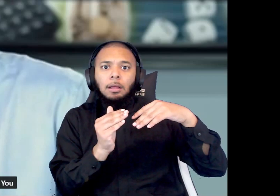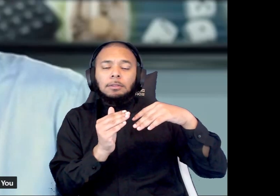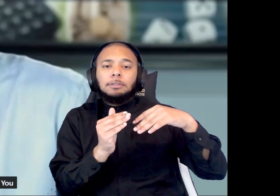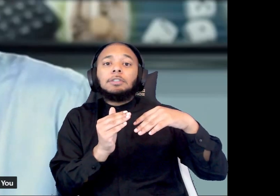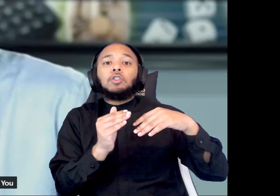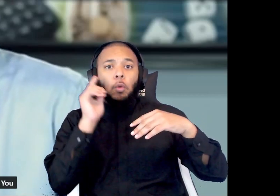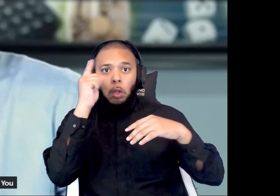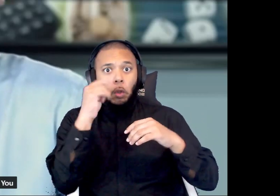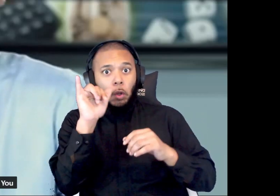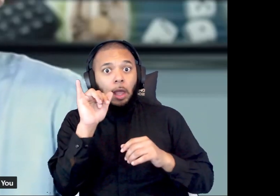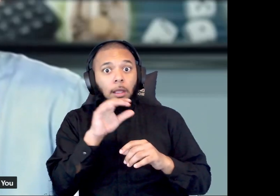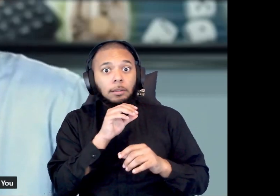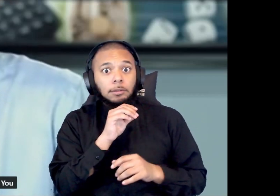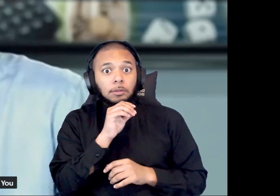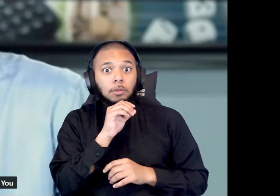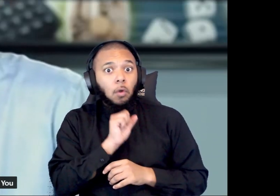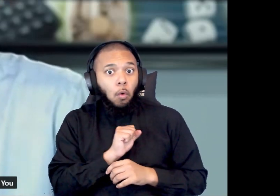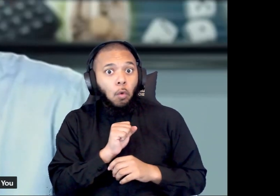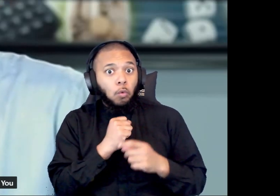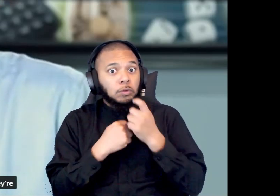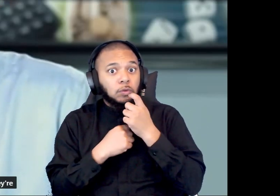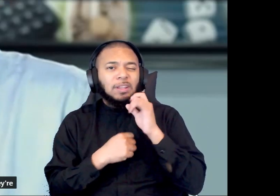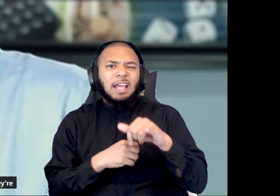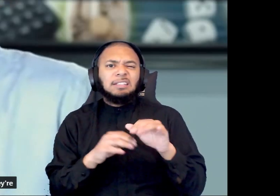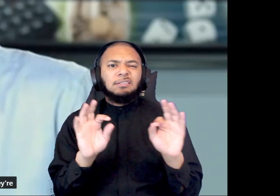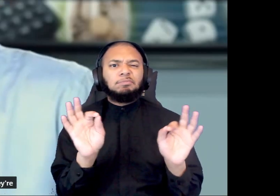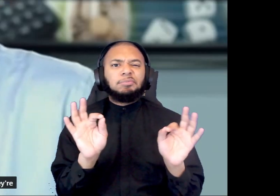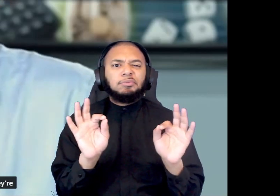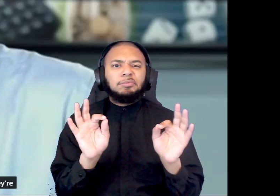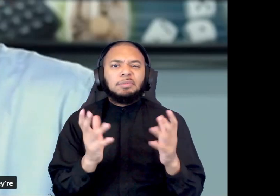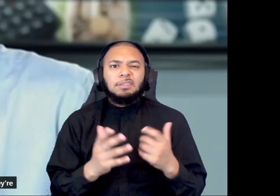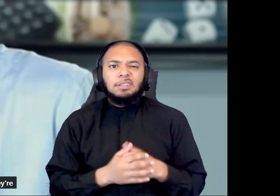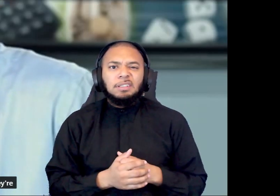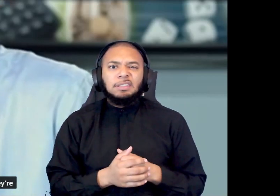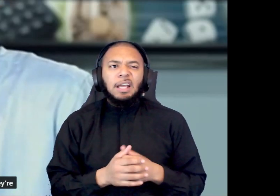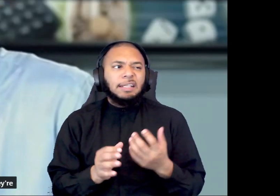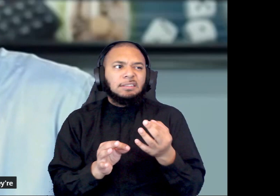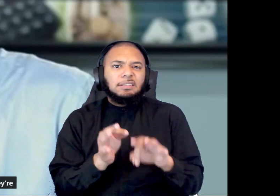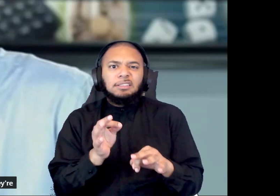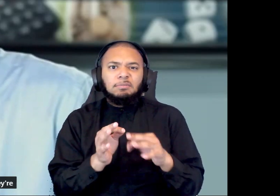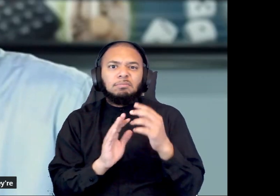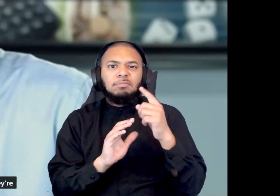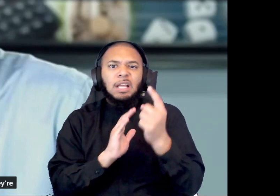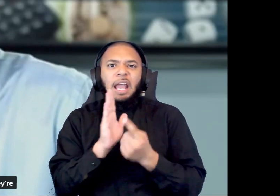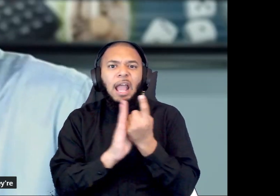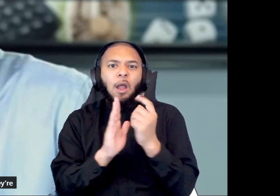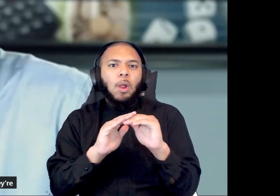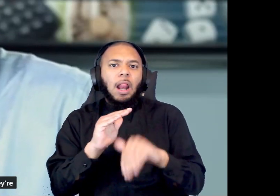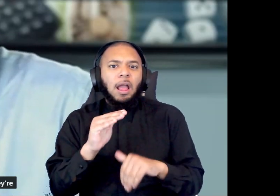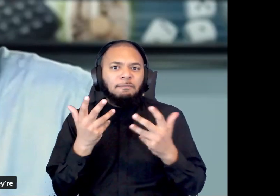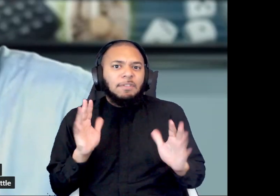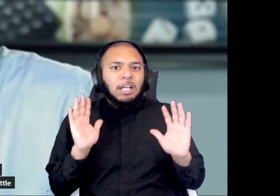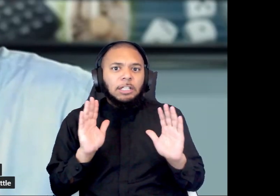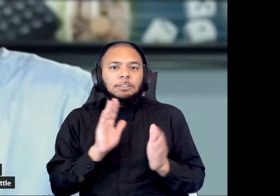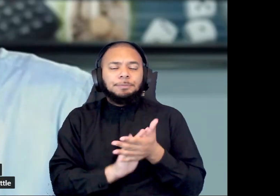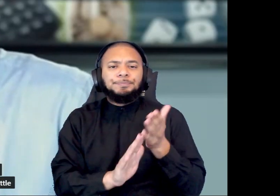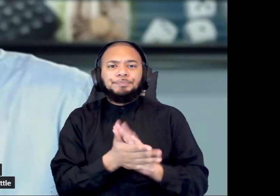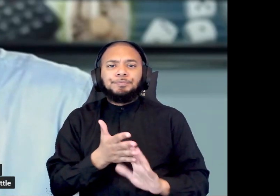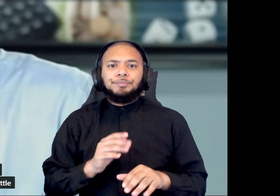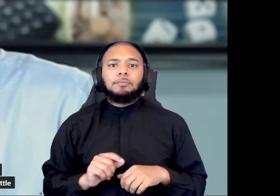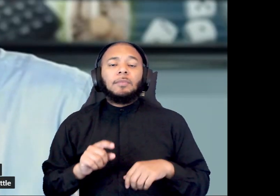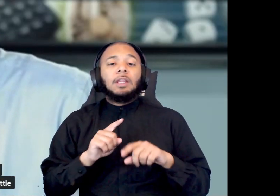old tooth, that's a minor procedure, right? You can be in and out of the dentist office in under an hour to do that. They're going to